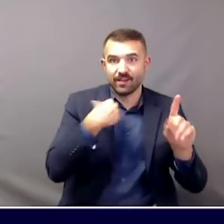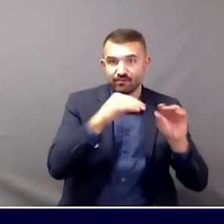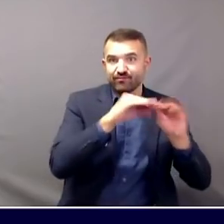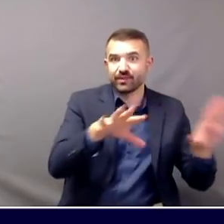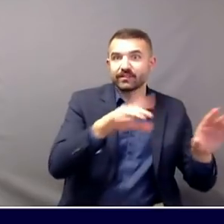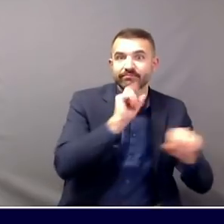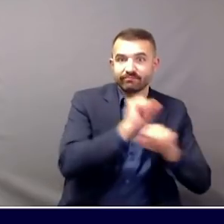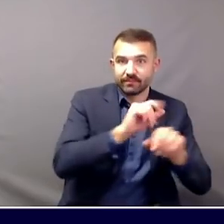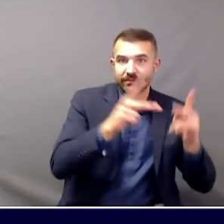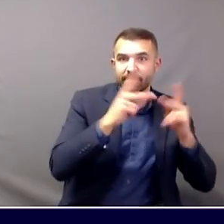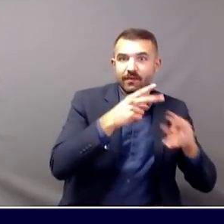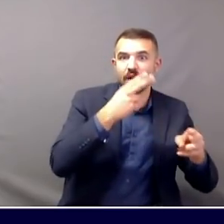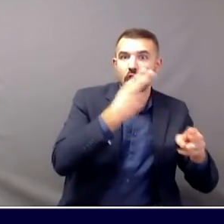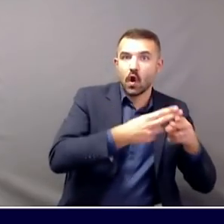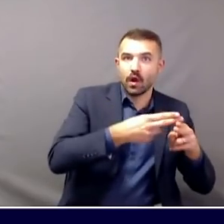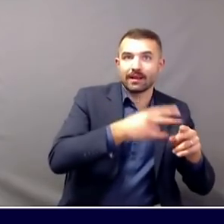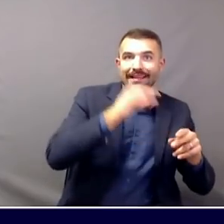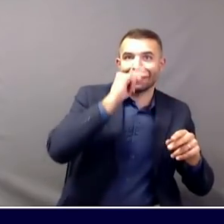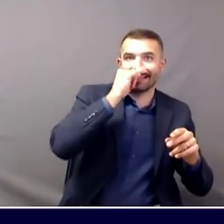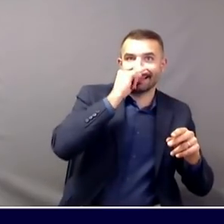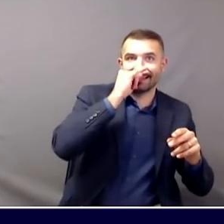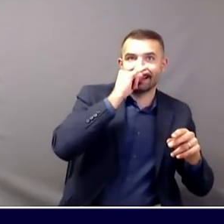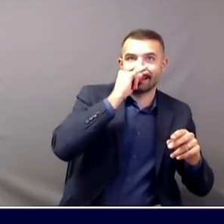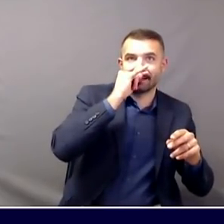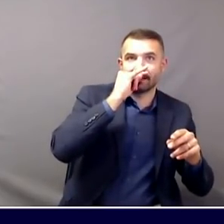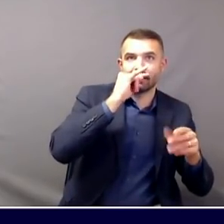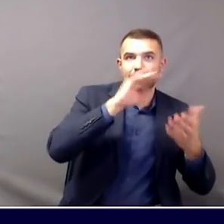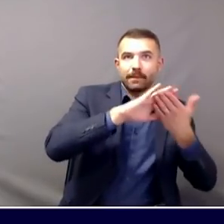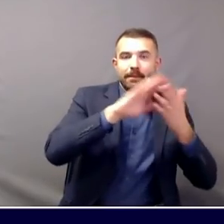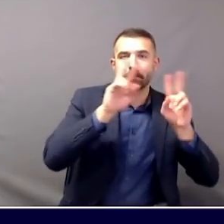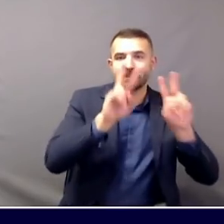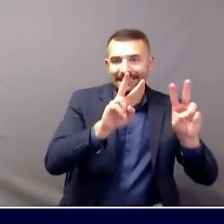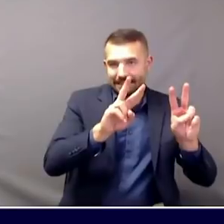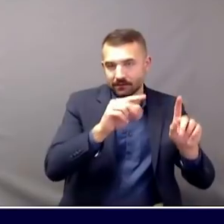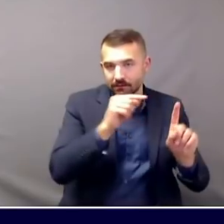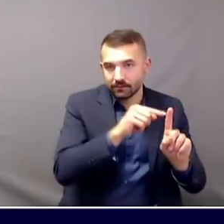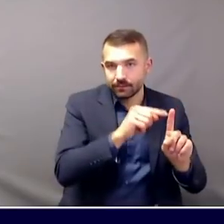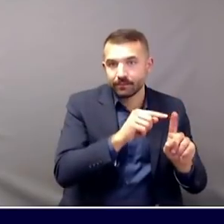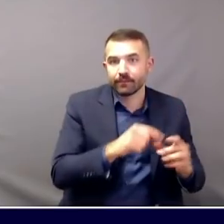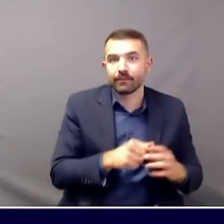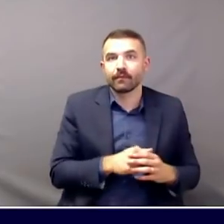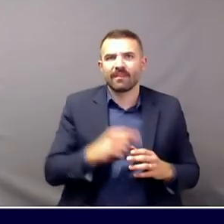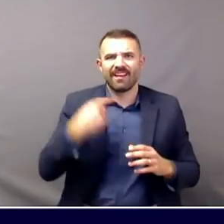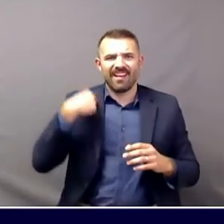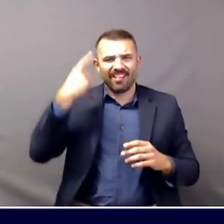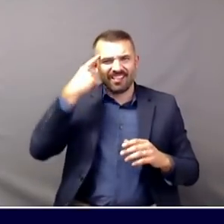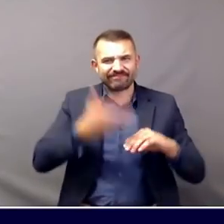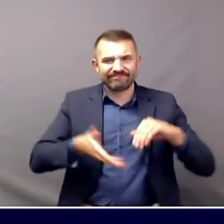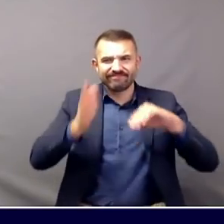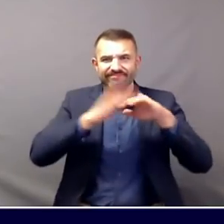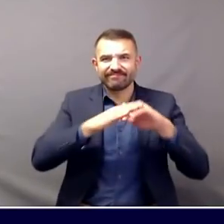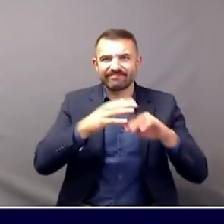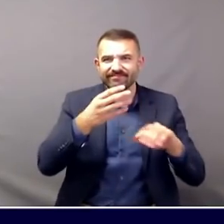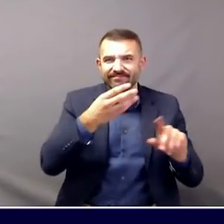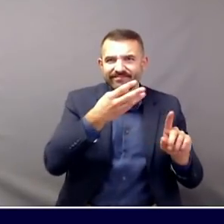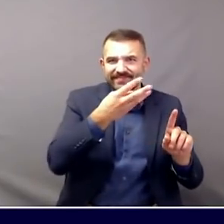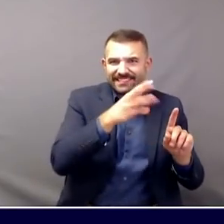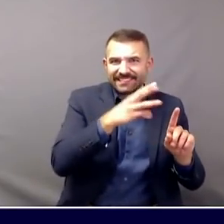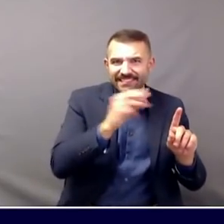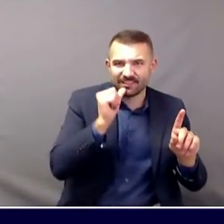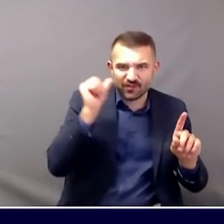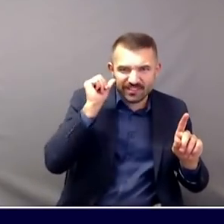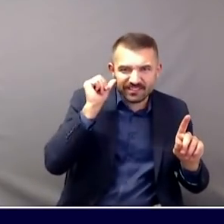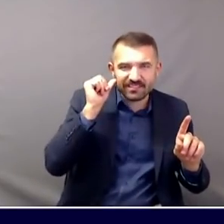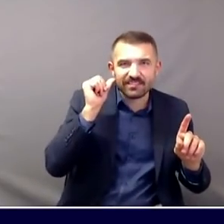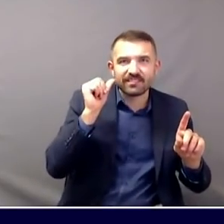as 3 on Friday, and now it was up to 17 yesterday. So my question is there another